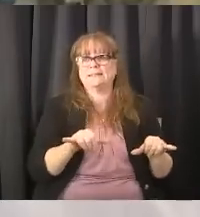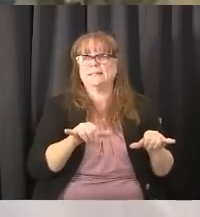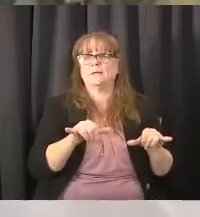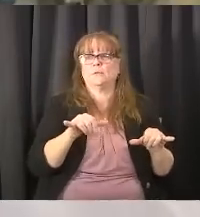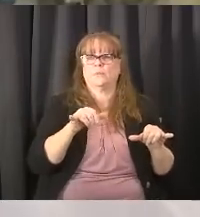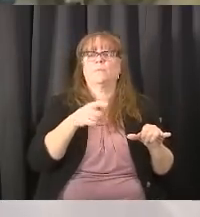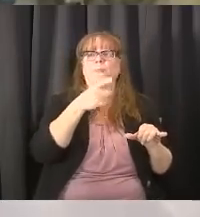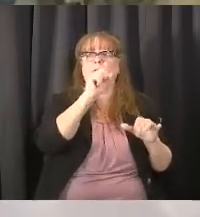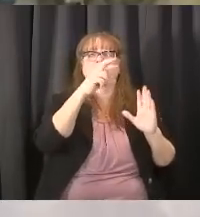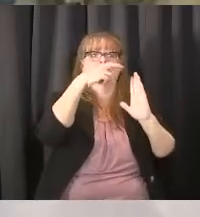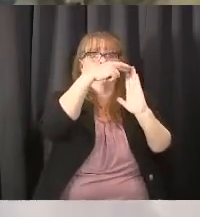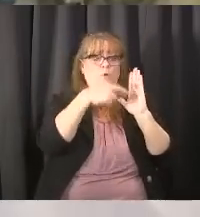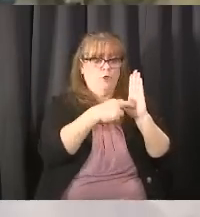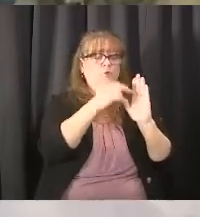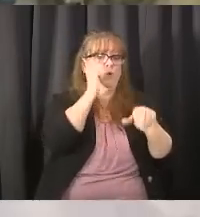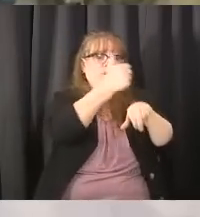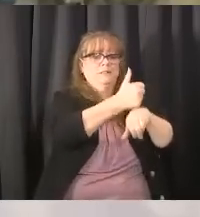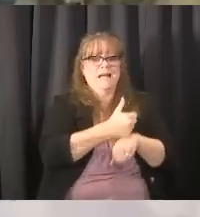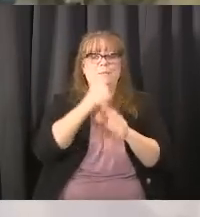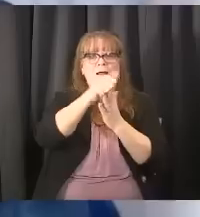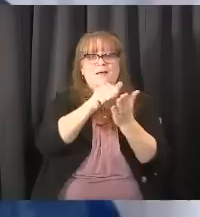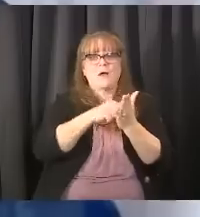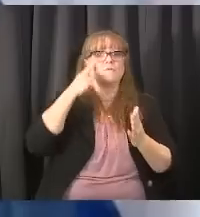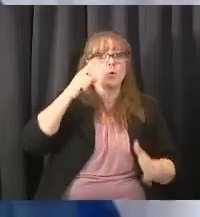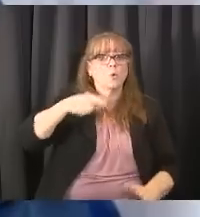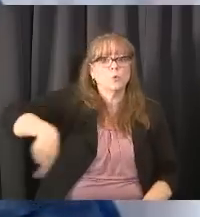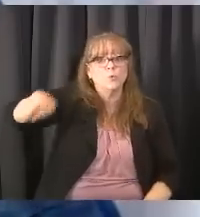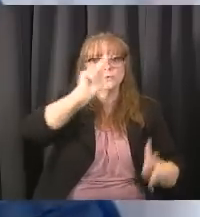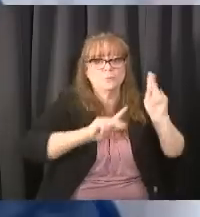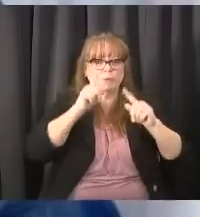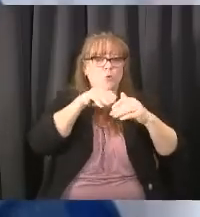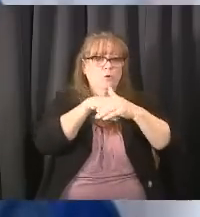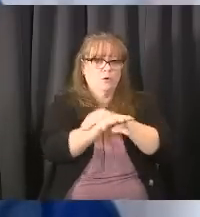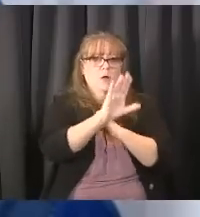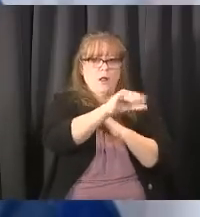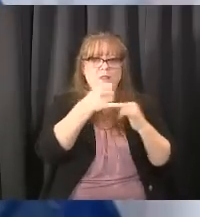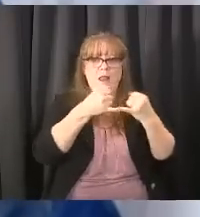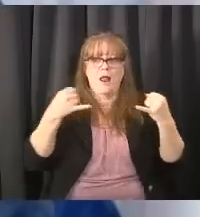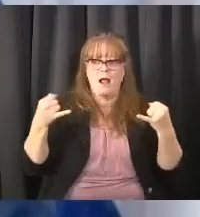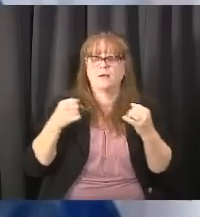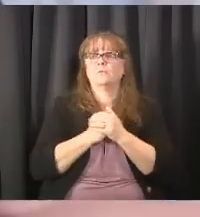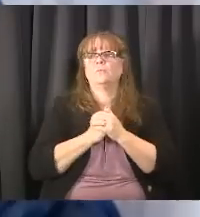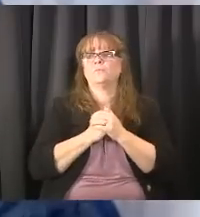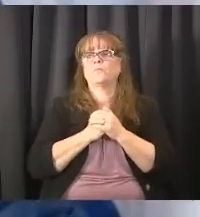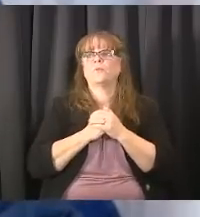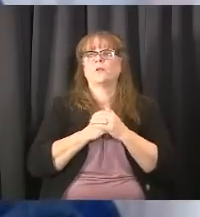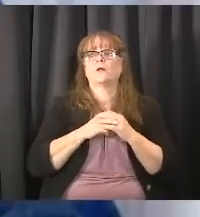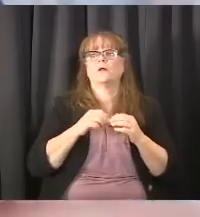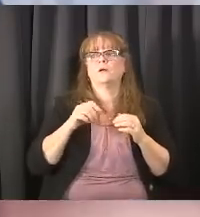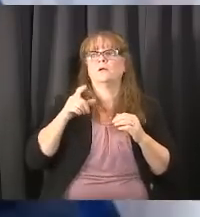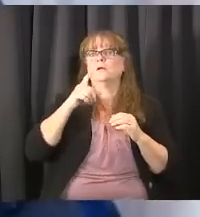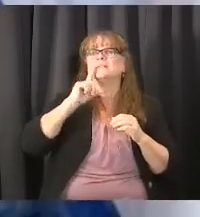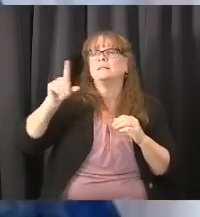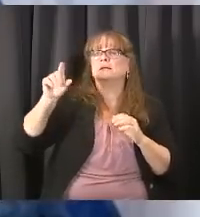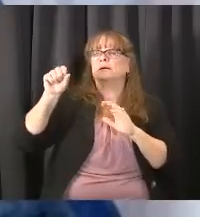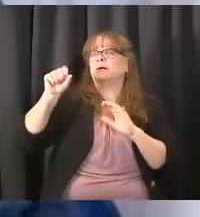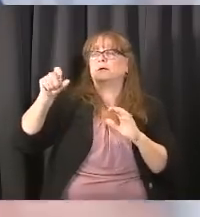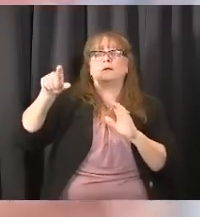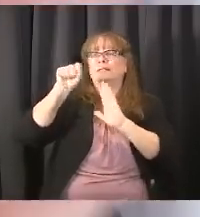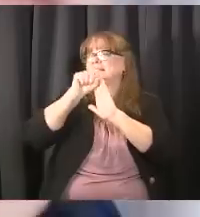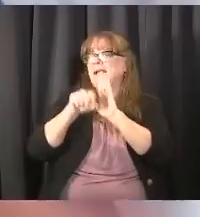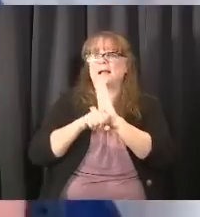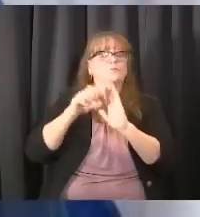And the state would not be the entity that would set up the appointment. I think that answers your second question. People set up the appointment with where they're getting the vaccine.